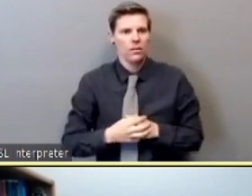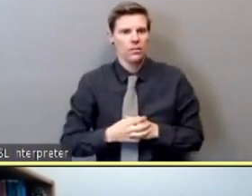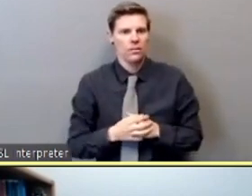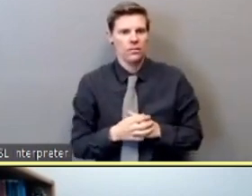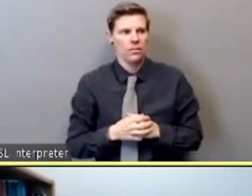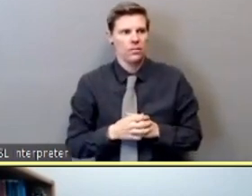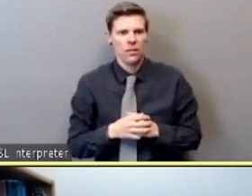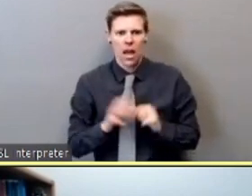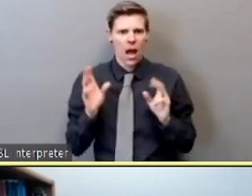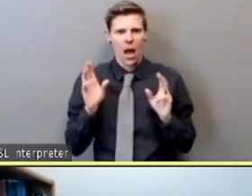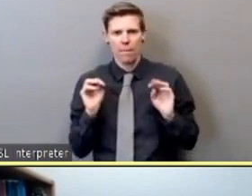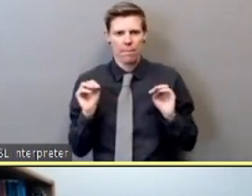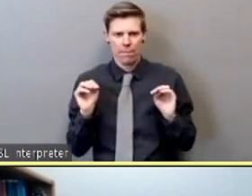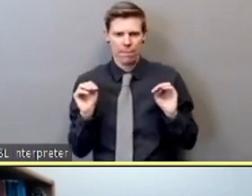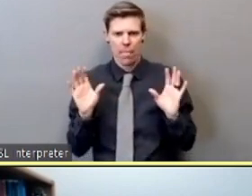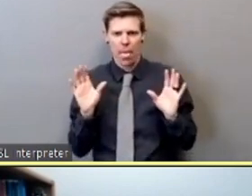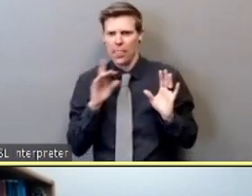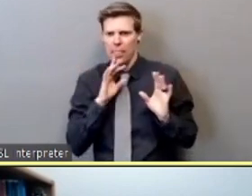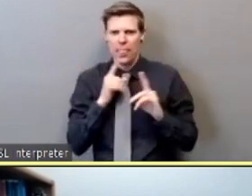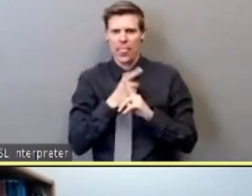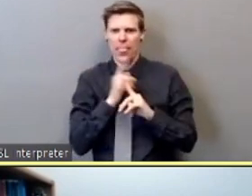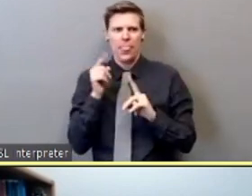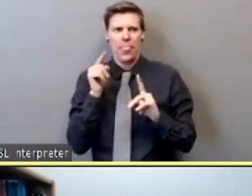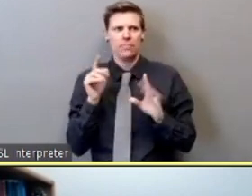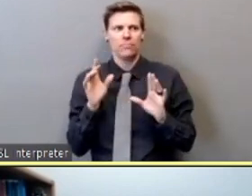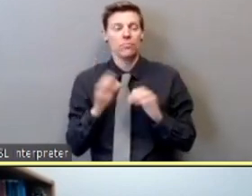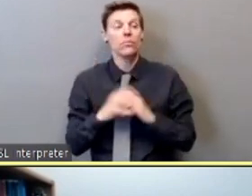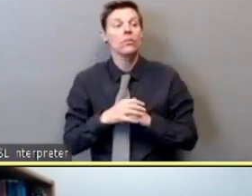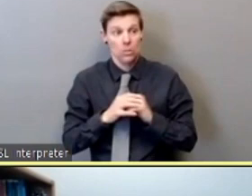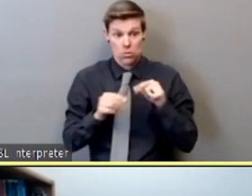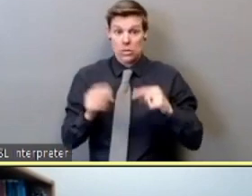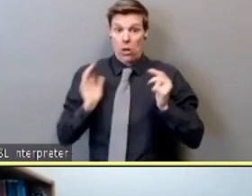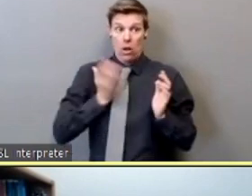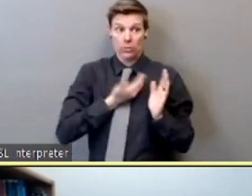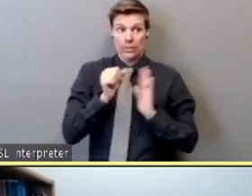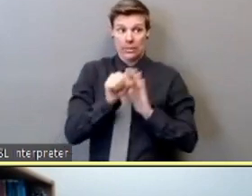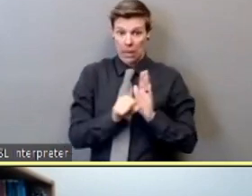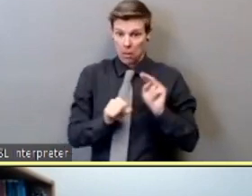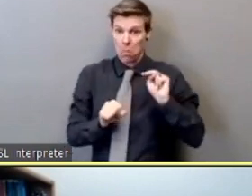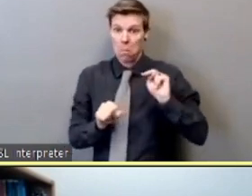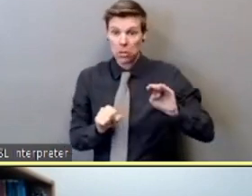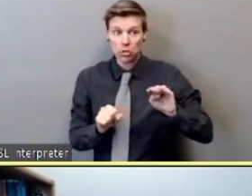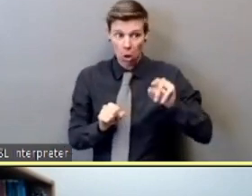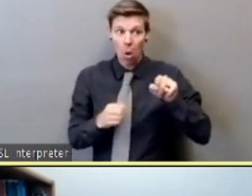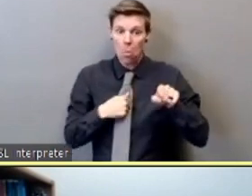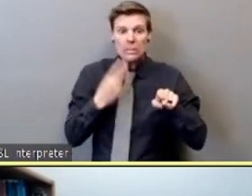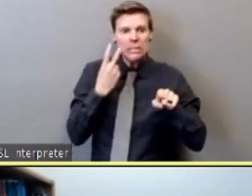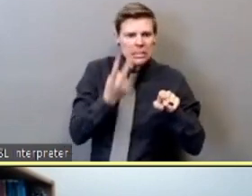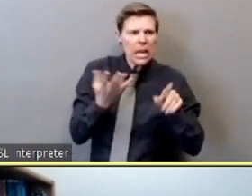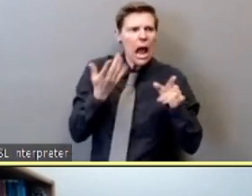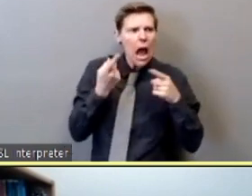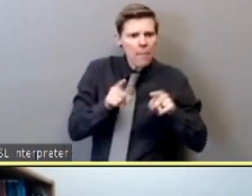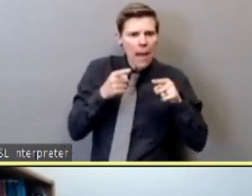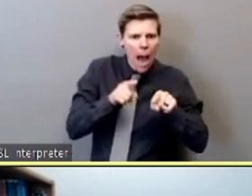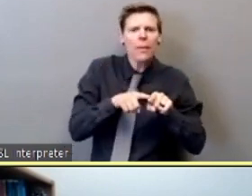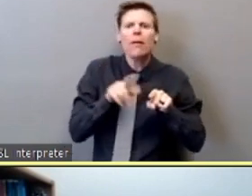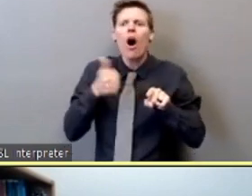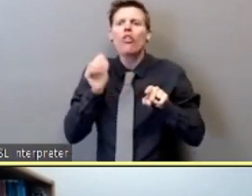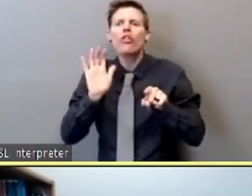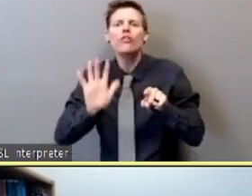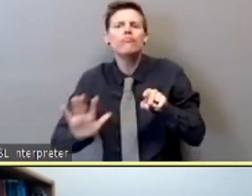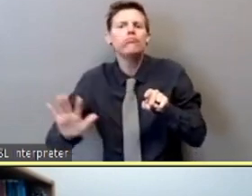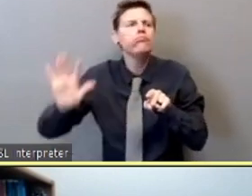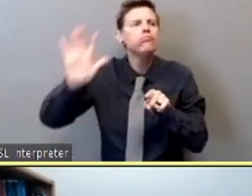that there are some differences between New Mexico and what we see happening around us. We're very happy with